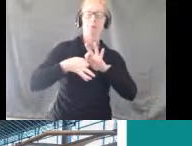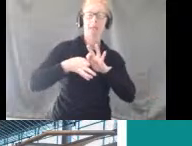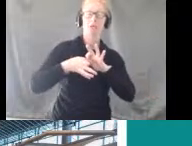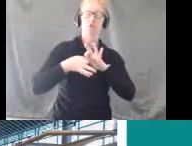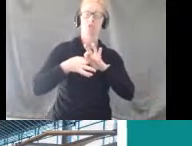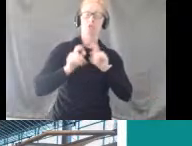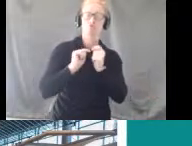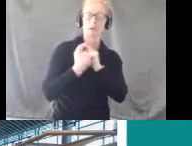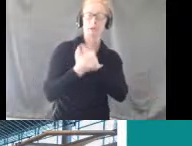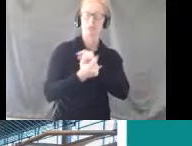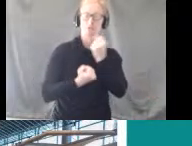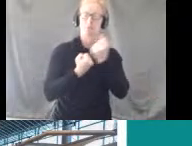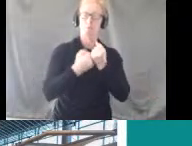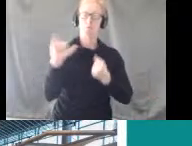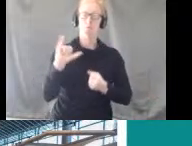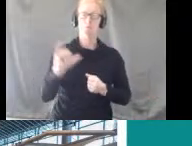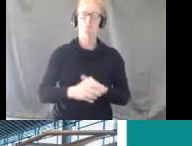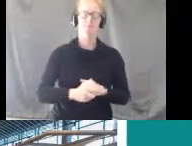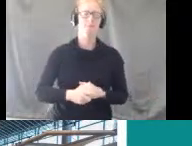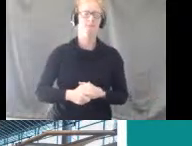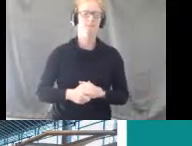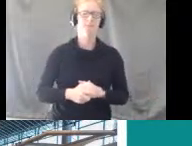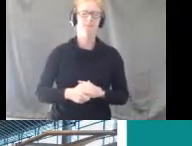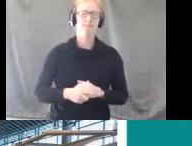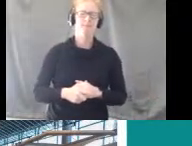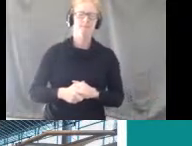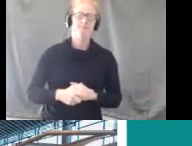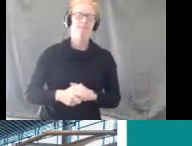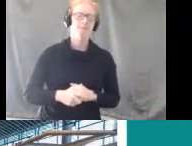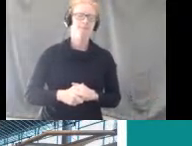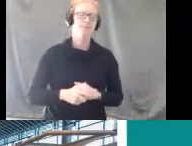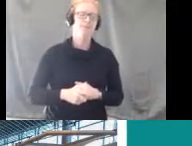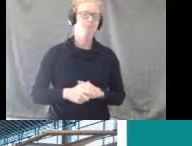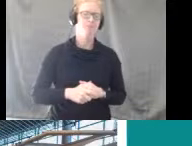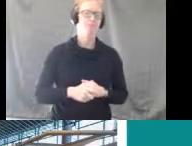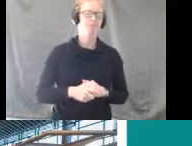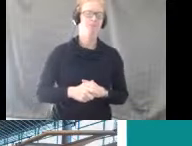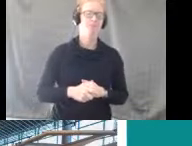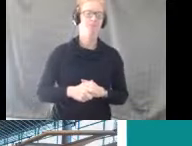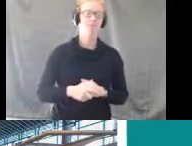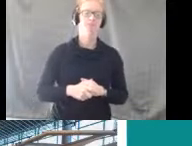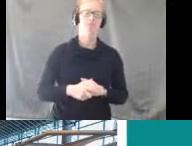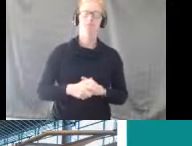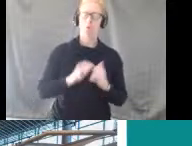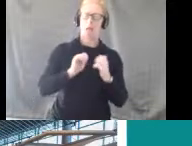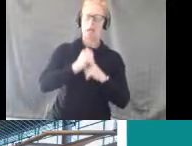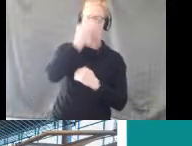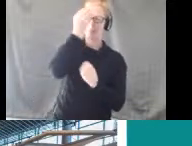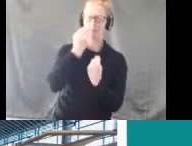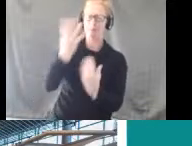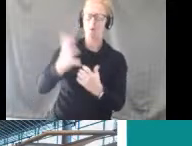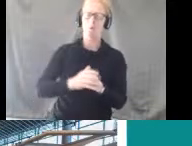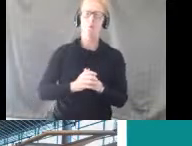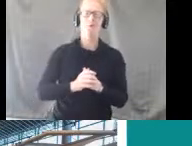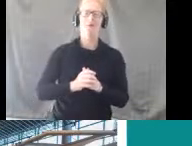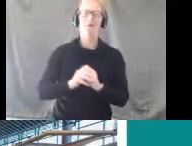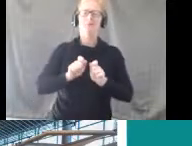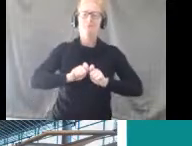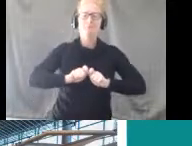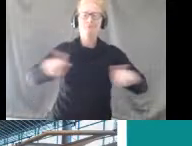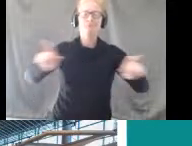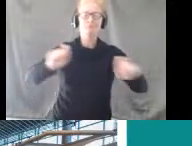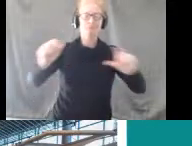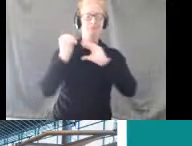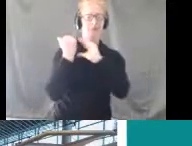support. On top of that, notification included e-blasts. We had 6 e-blasts